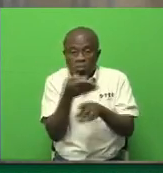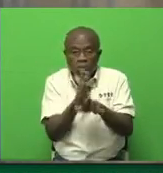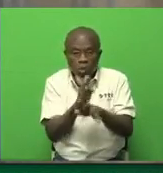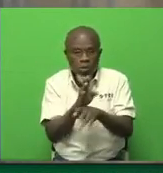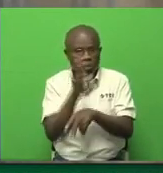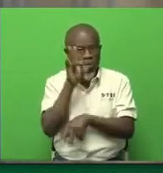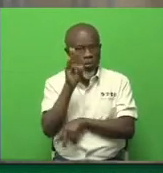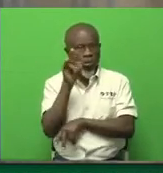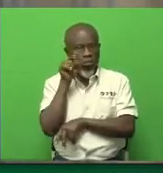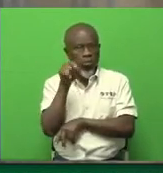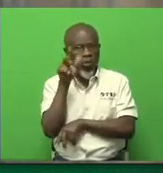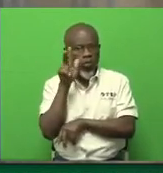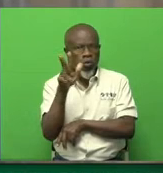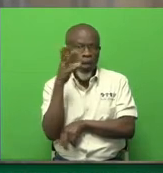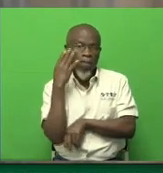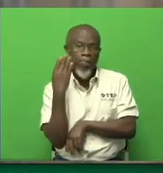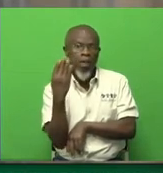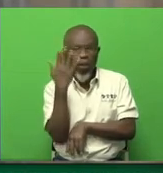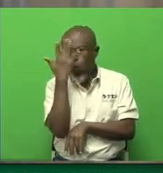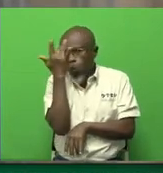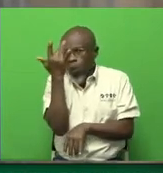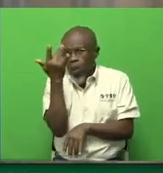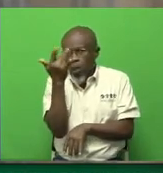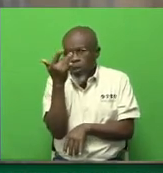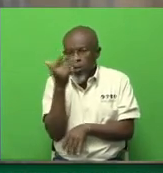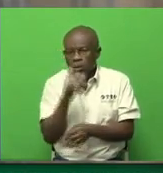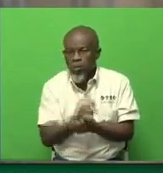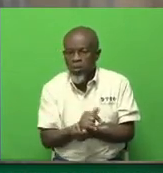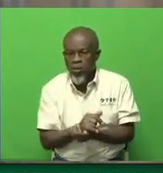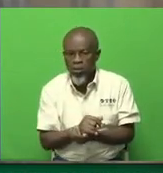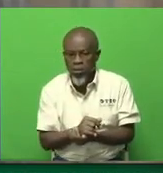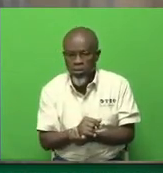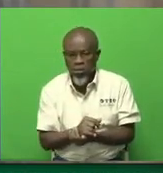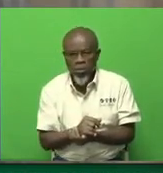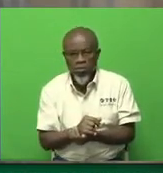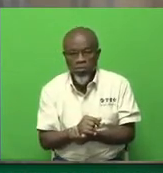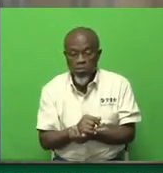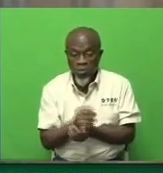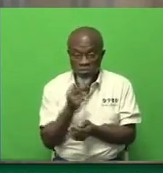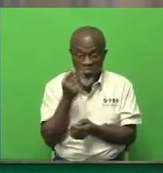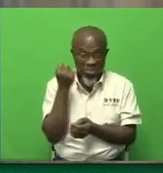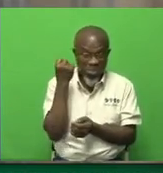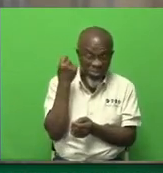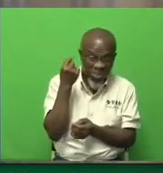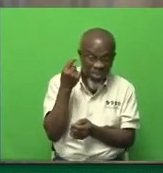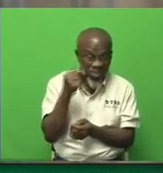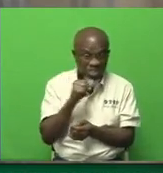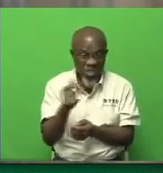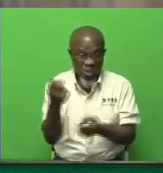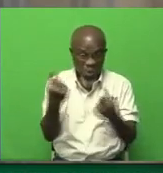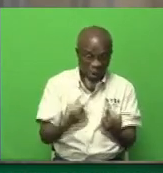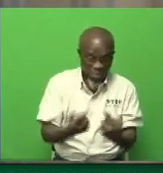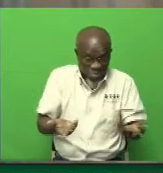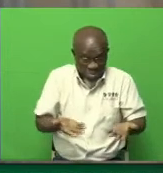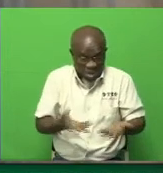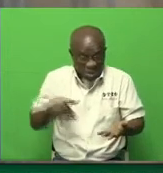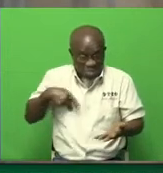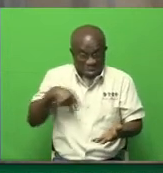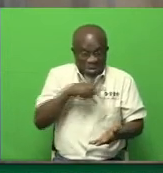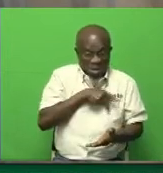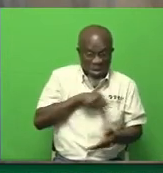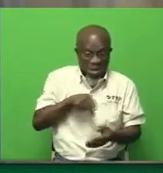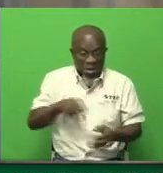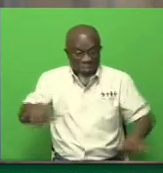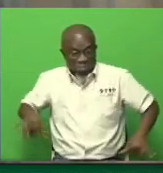7.33 billion in fiscal 22. you see it is not enough to come to the Parliament and boast that total death is